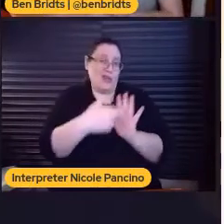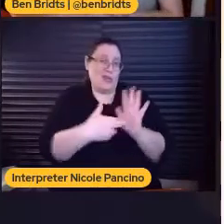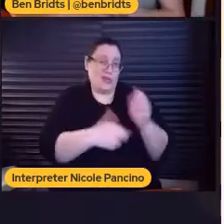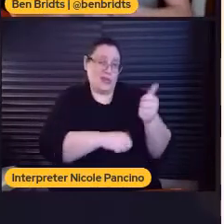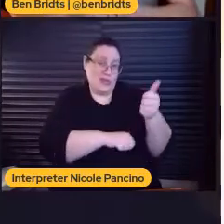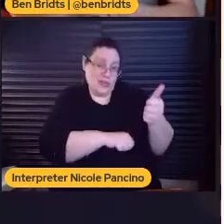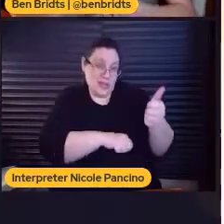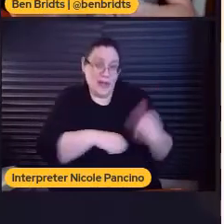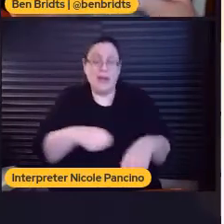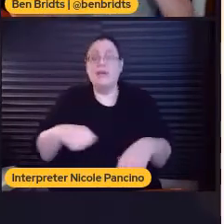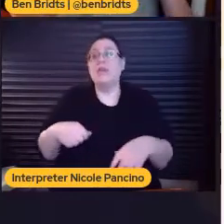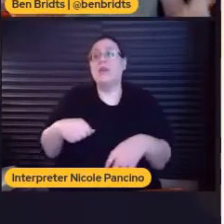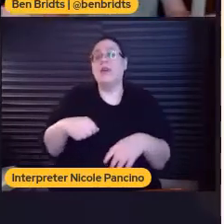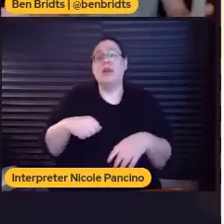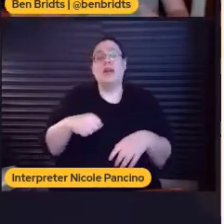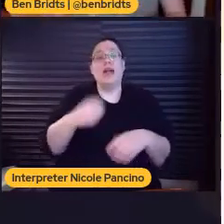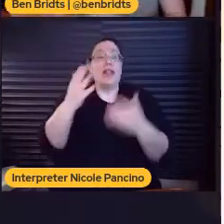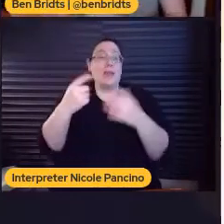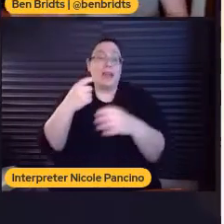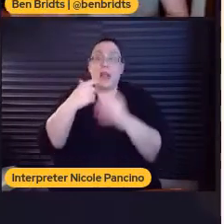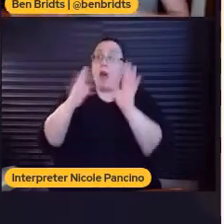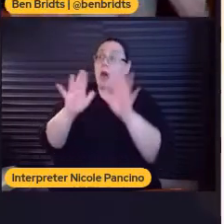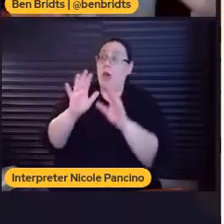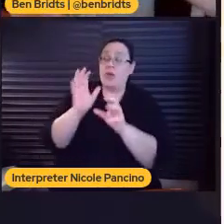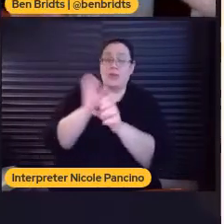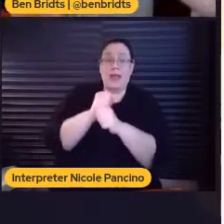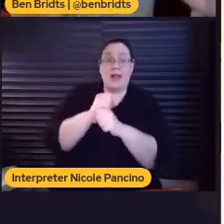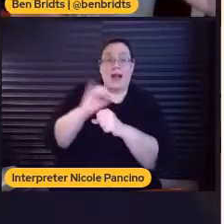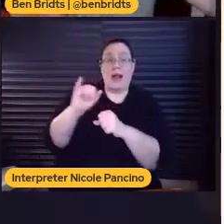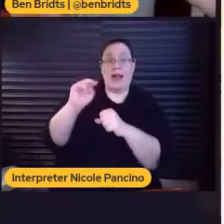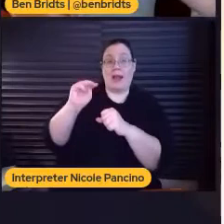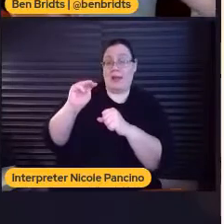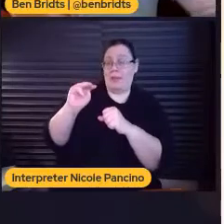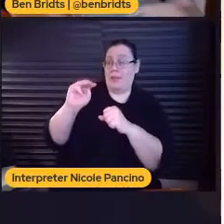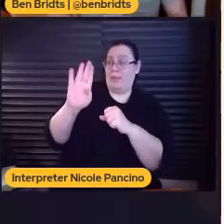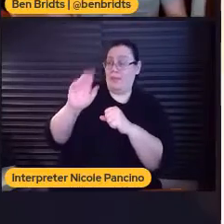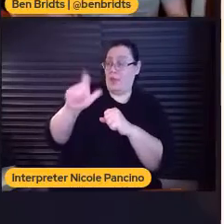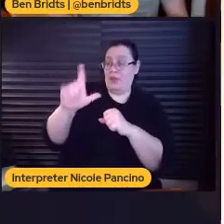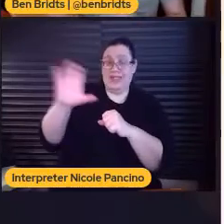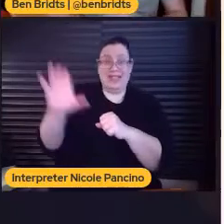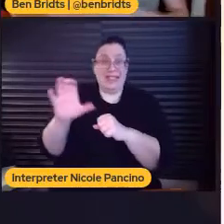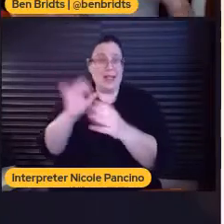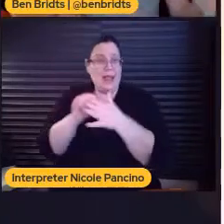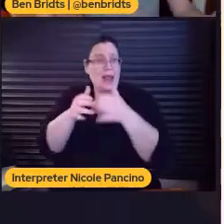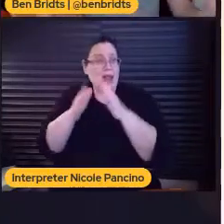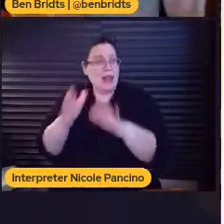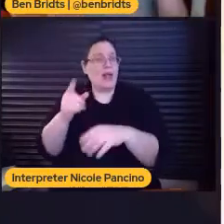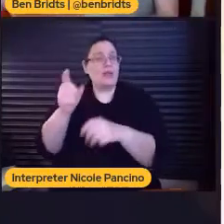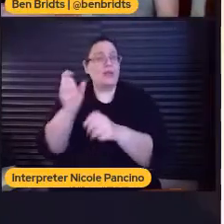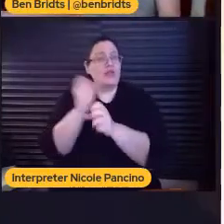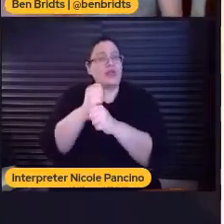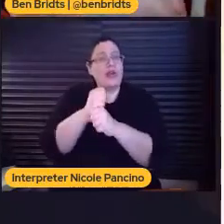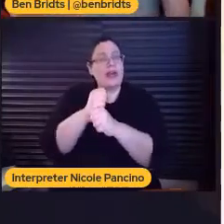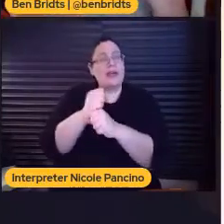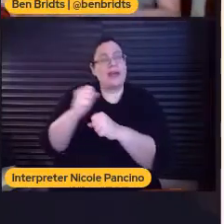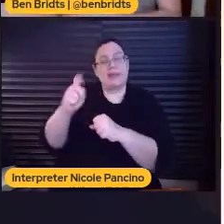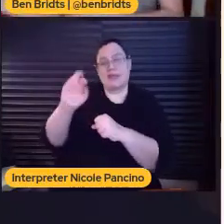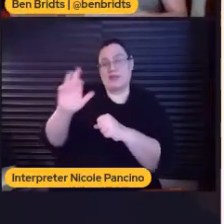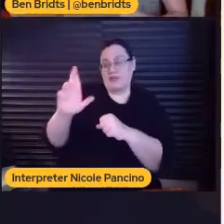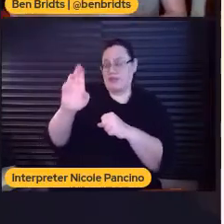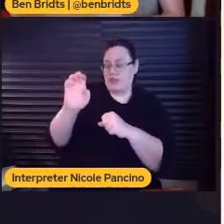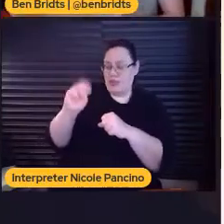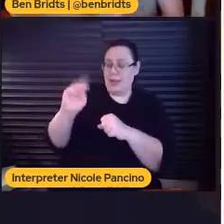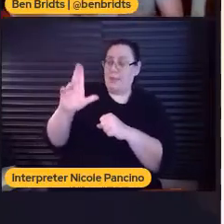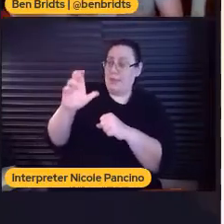they can say, oh, you're creating an IAM policy that has a wildcard in it, that's not allowed. You're creating an S3 bucket that's not encrypted, that's not